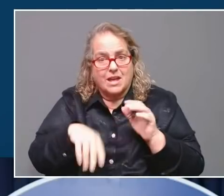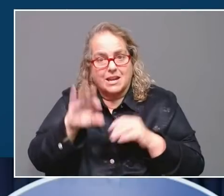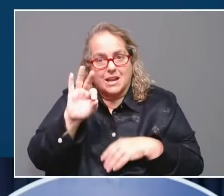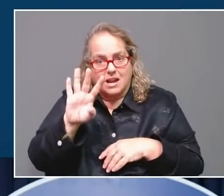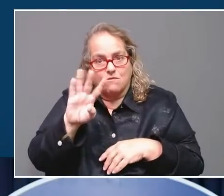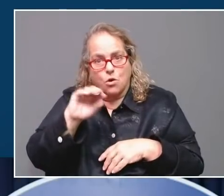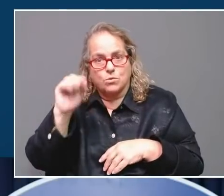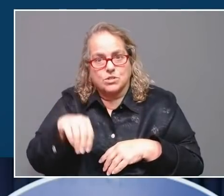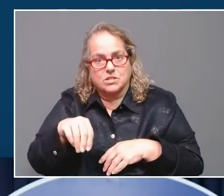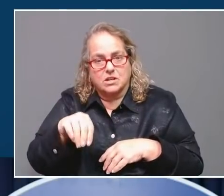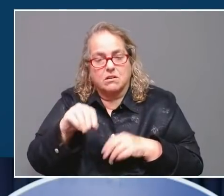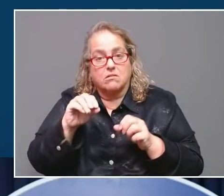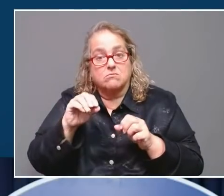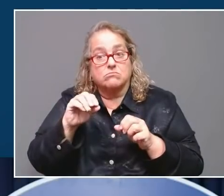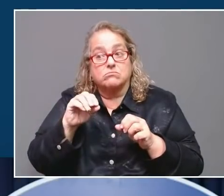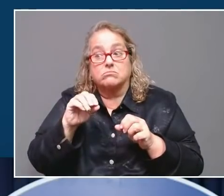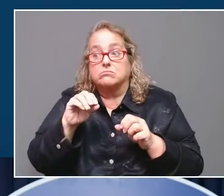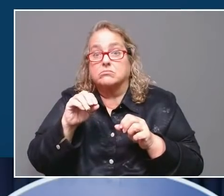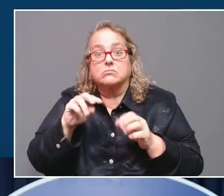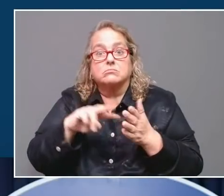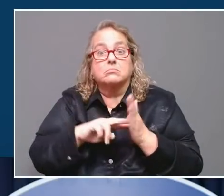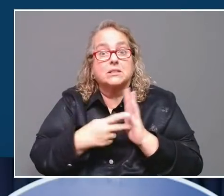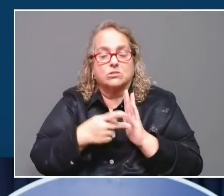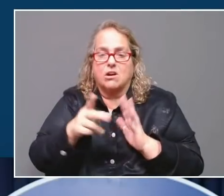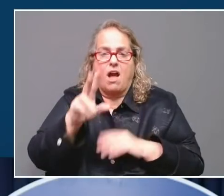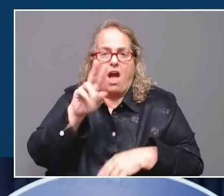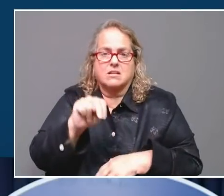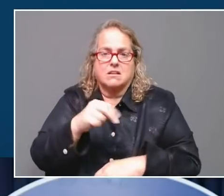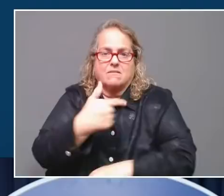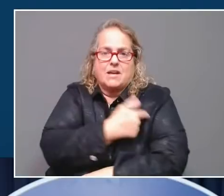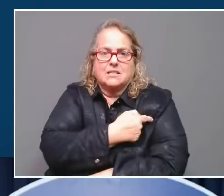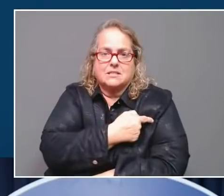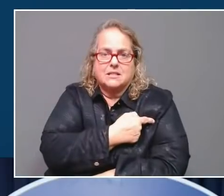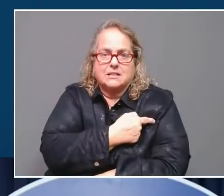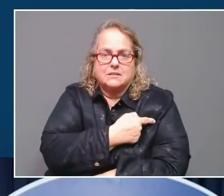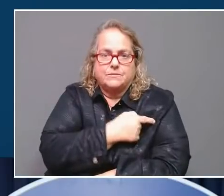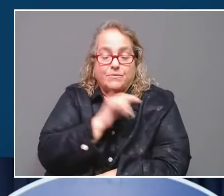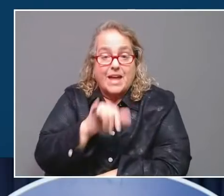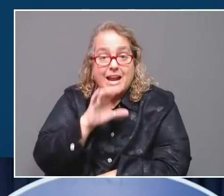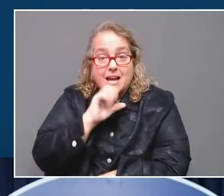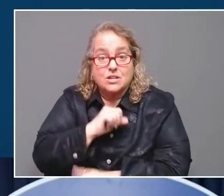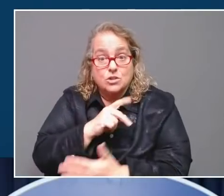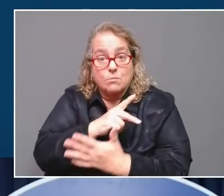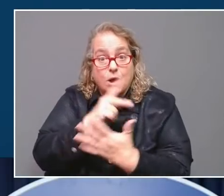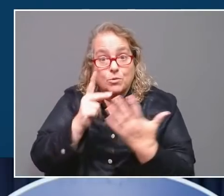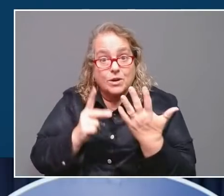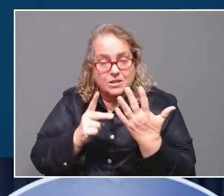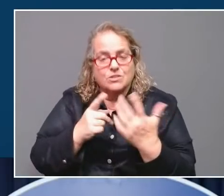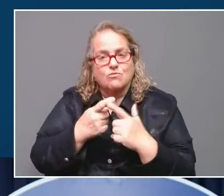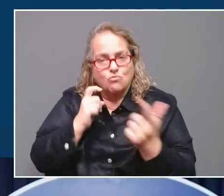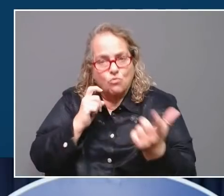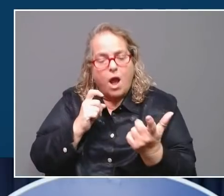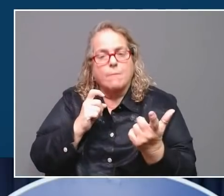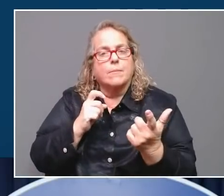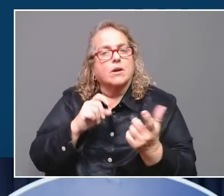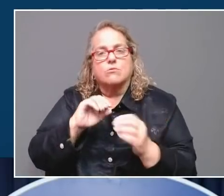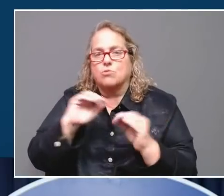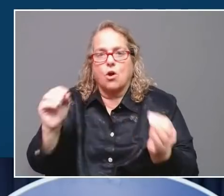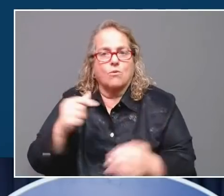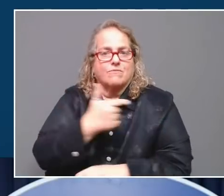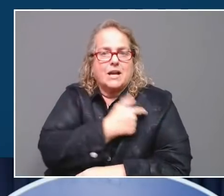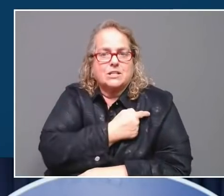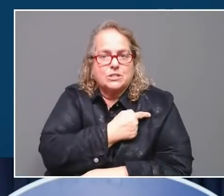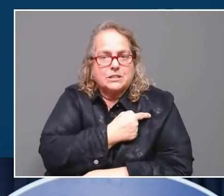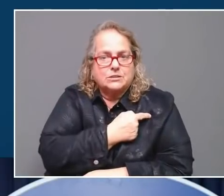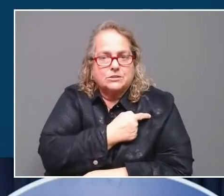you're unvaccinated. And that age population is almost entirely a preventable disease through vaccination. Please,